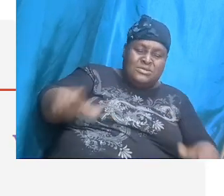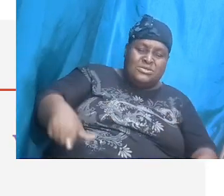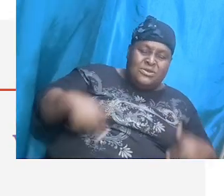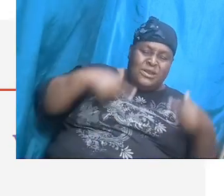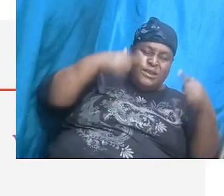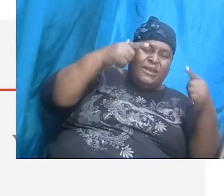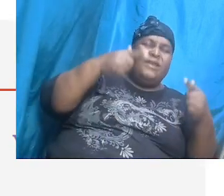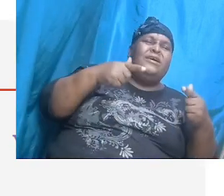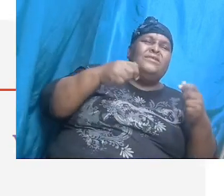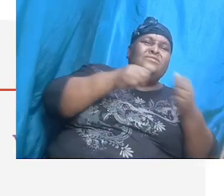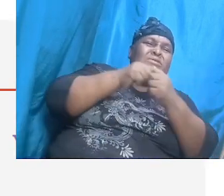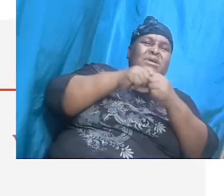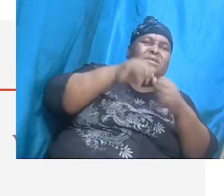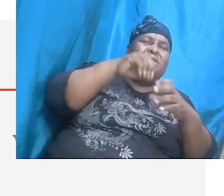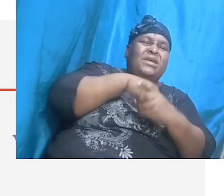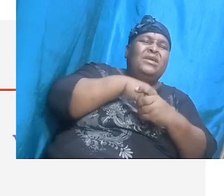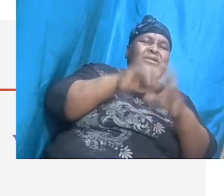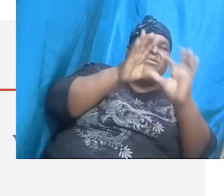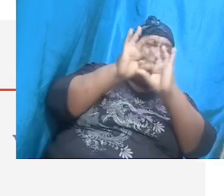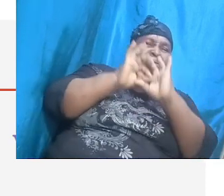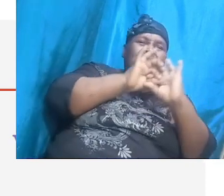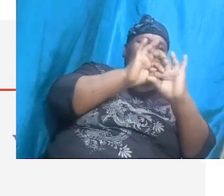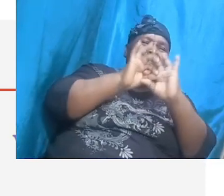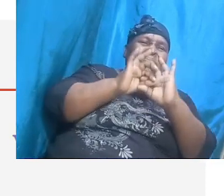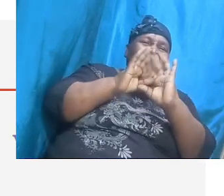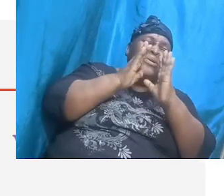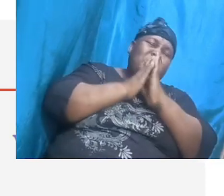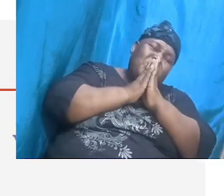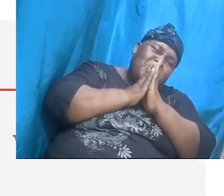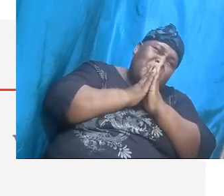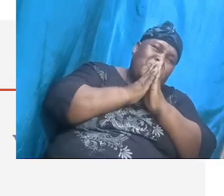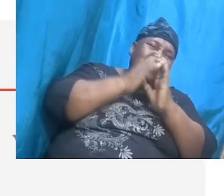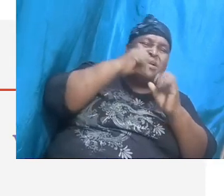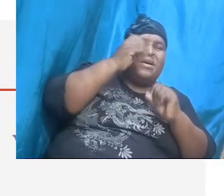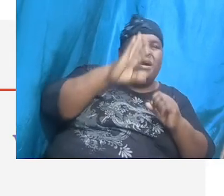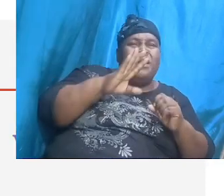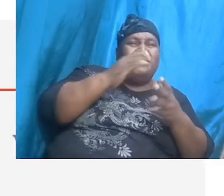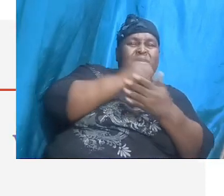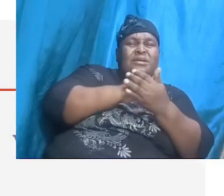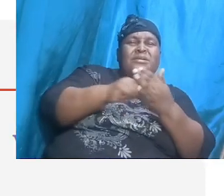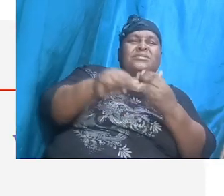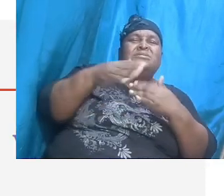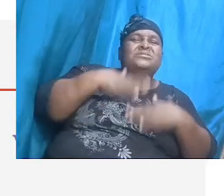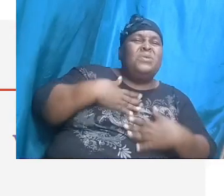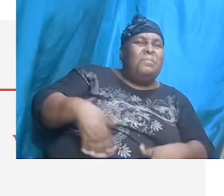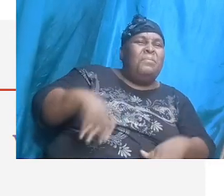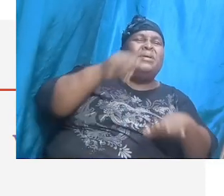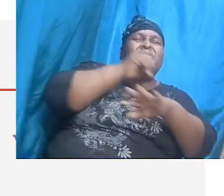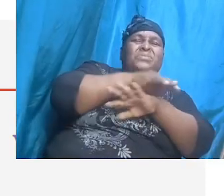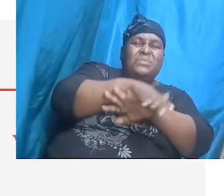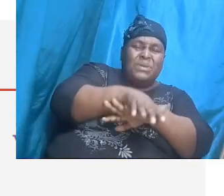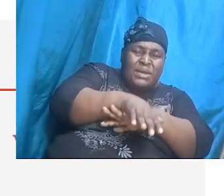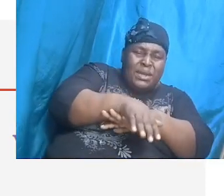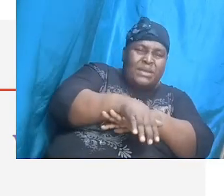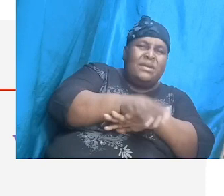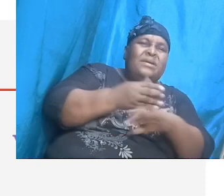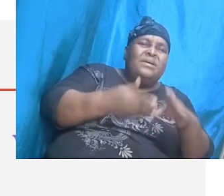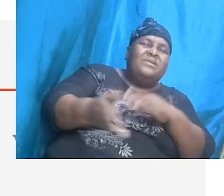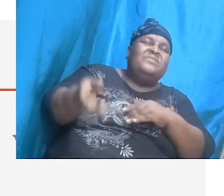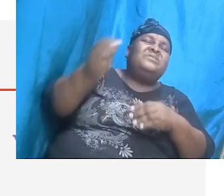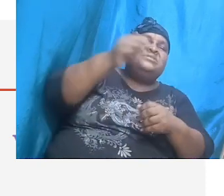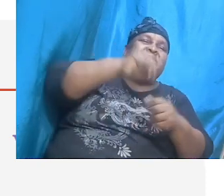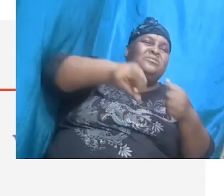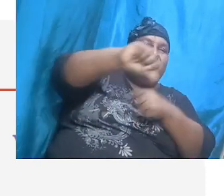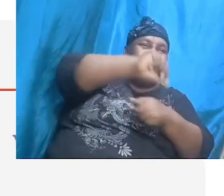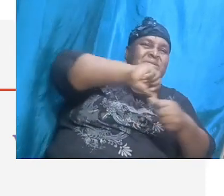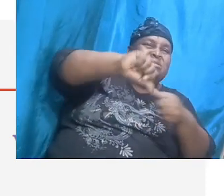in unity. I pray, God, that somebody tonight will understand that there is anointing that comes with the